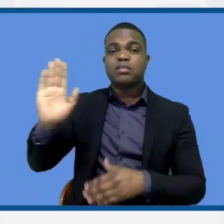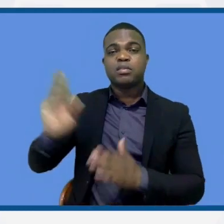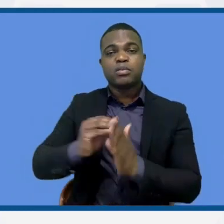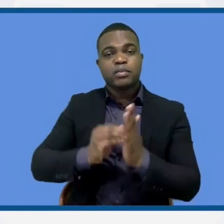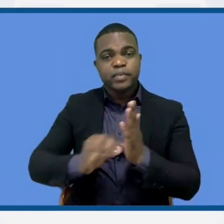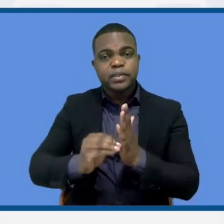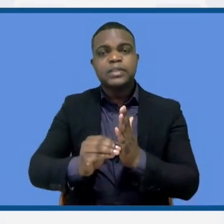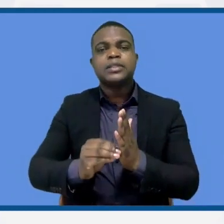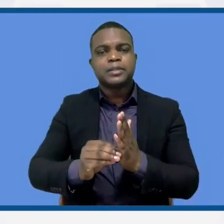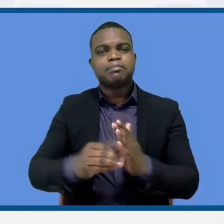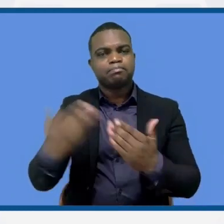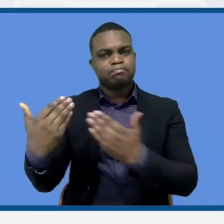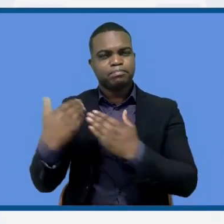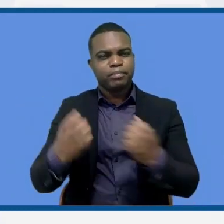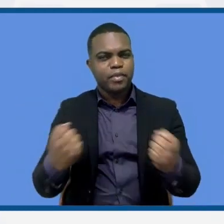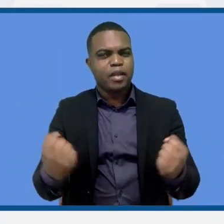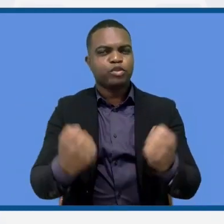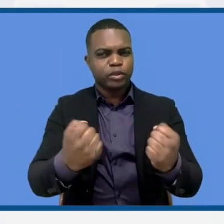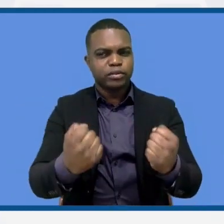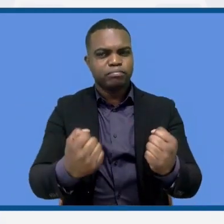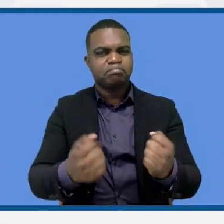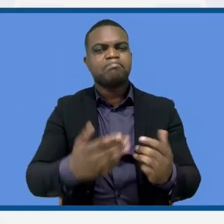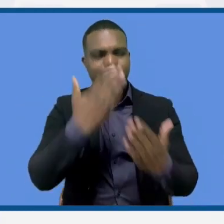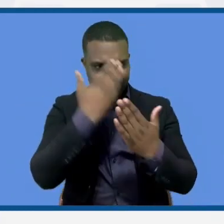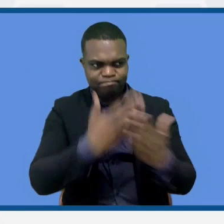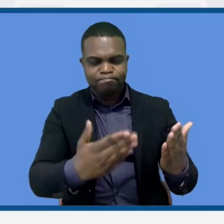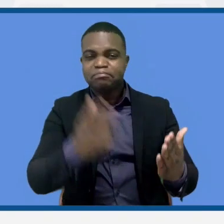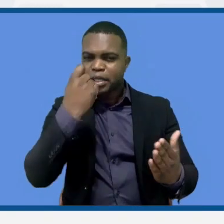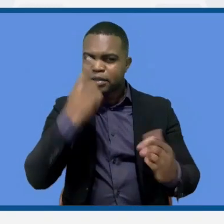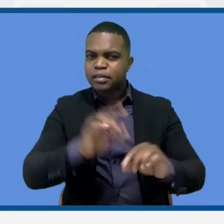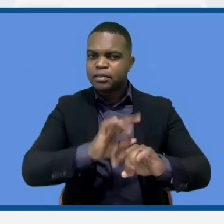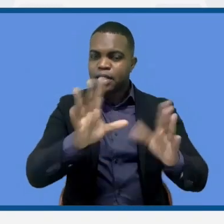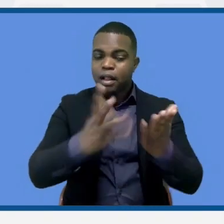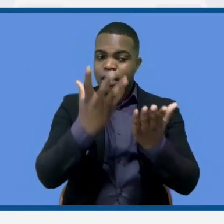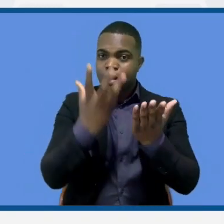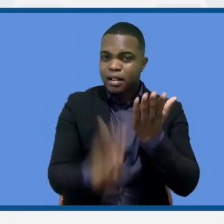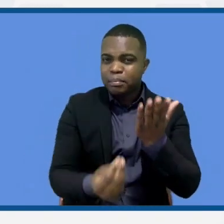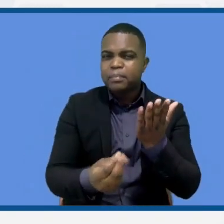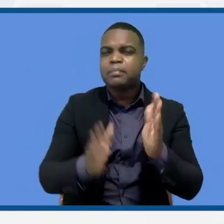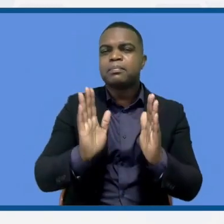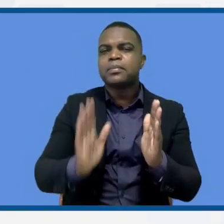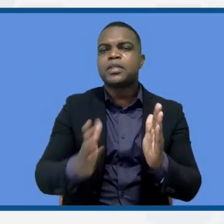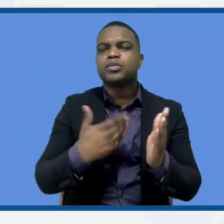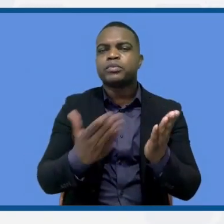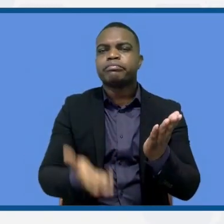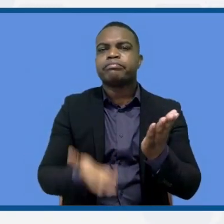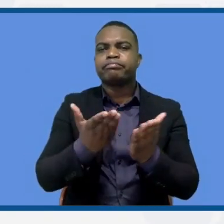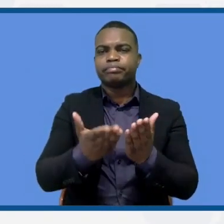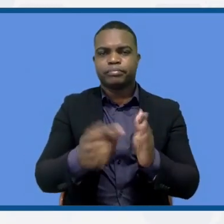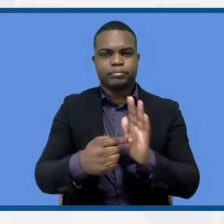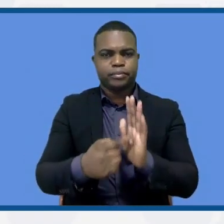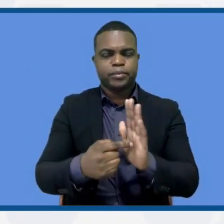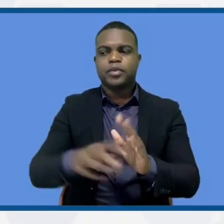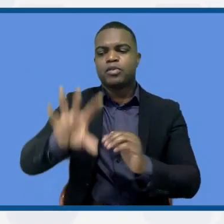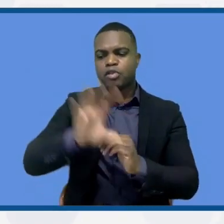infrastructure to help stakeholders better understand what infrastructure resilience entails, and to ensure